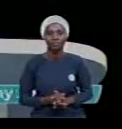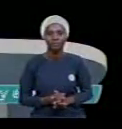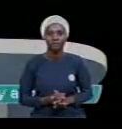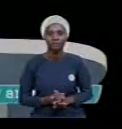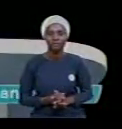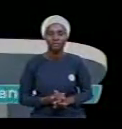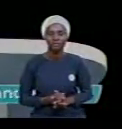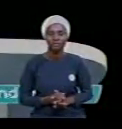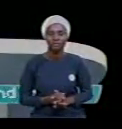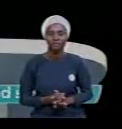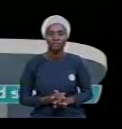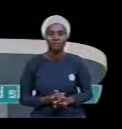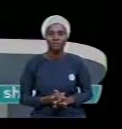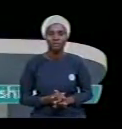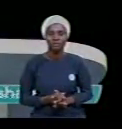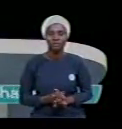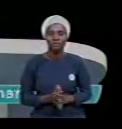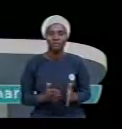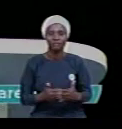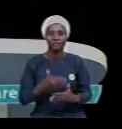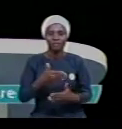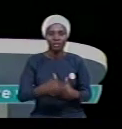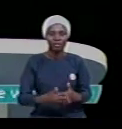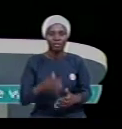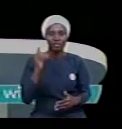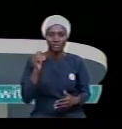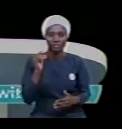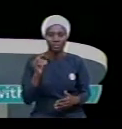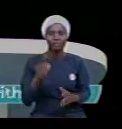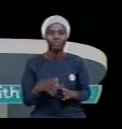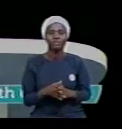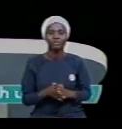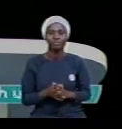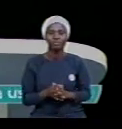Let's have the next testimony, please.